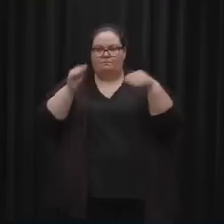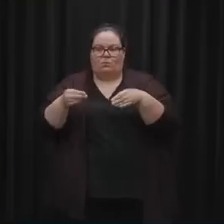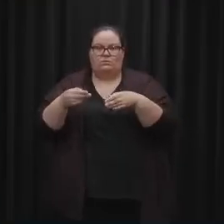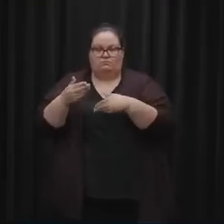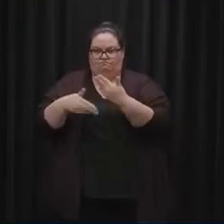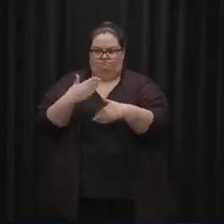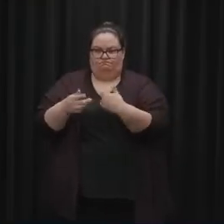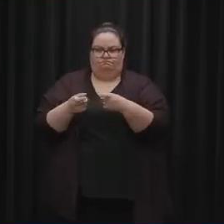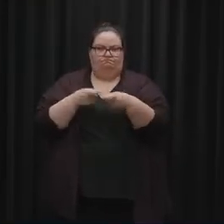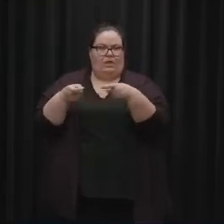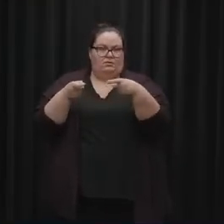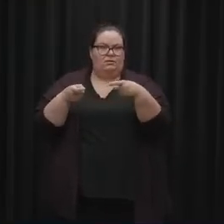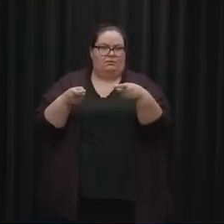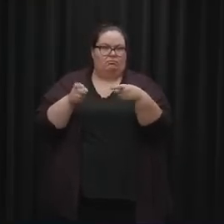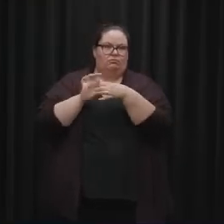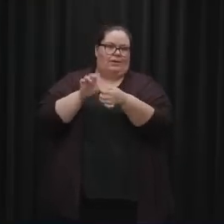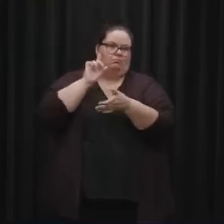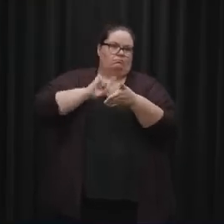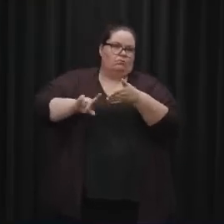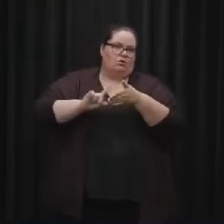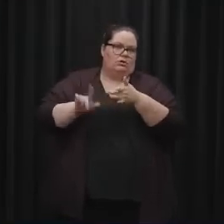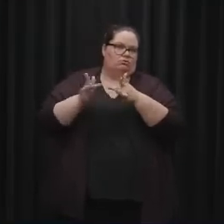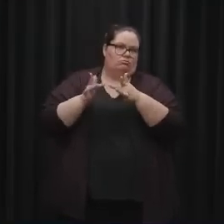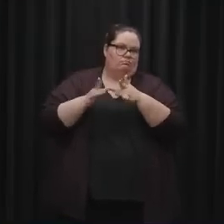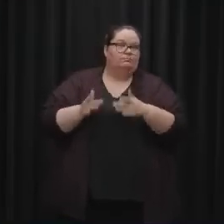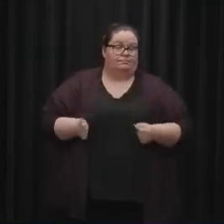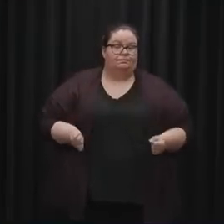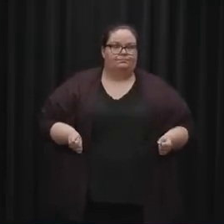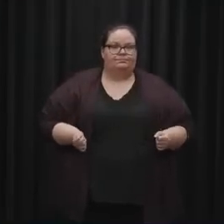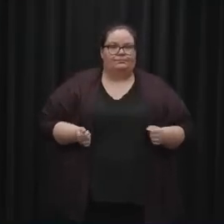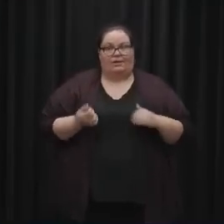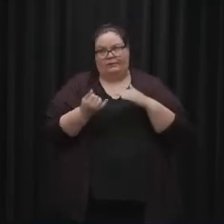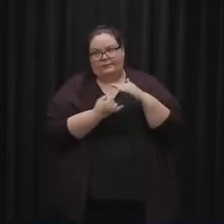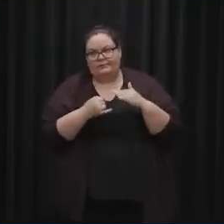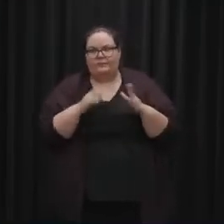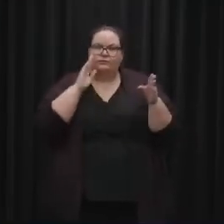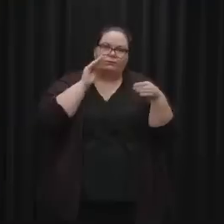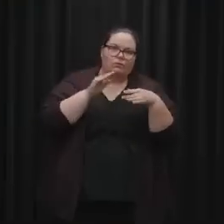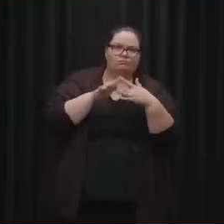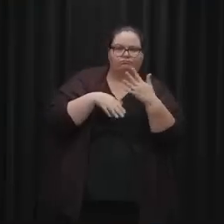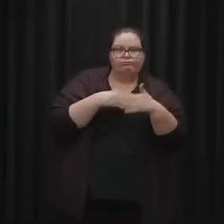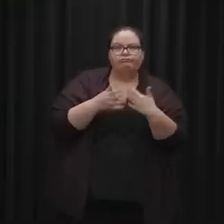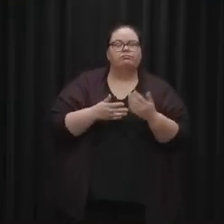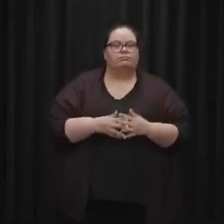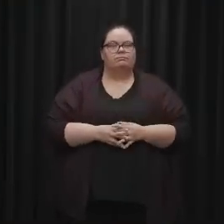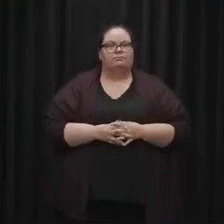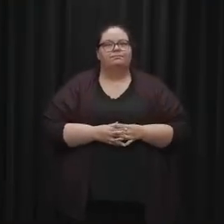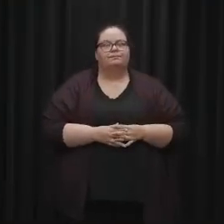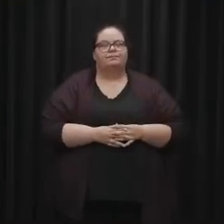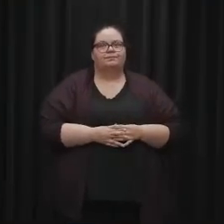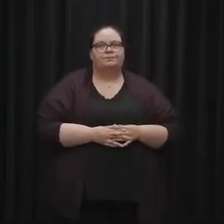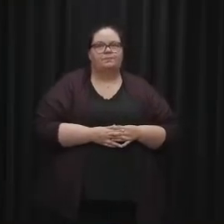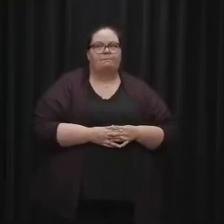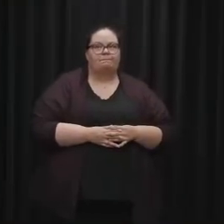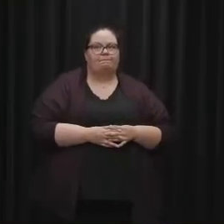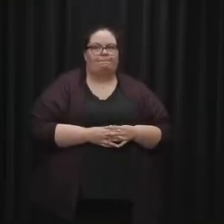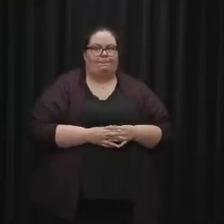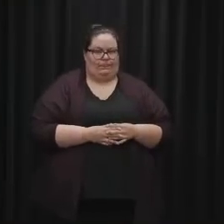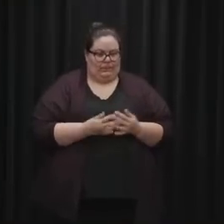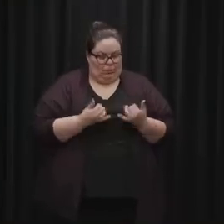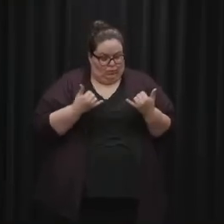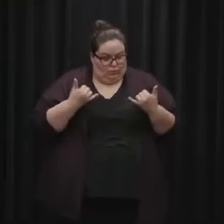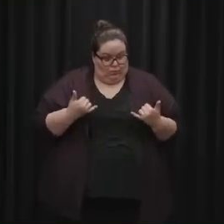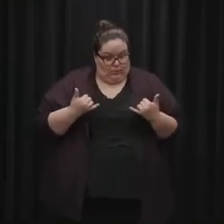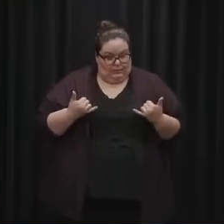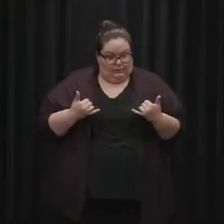the situation in terms of the contact tracing and the self-isolation. And so as of this